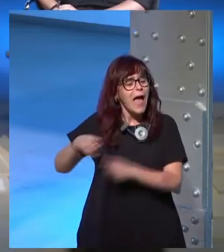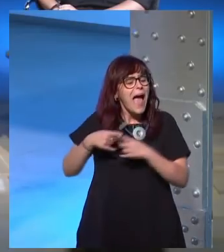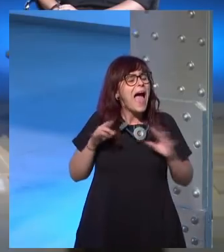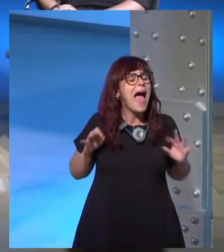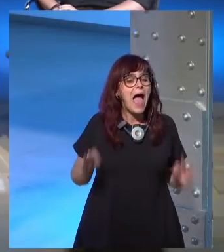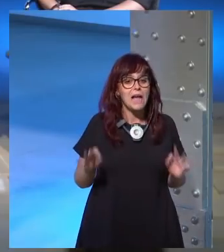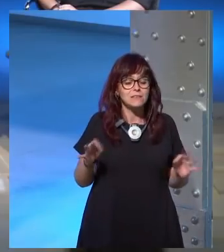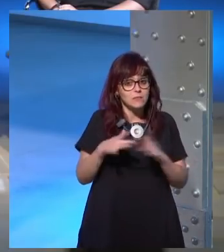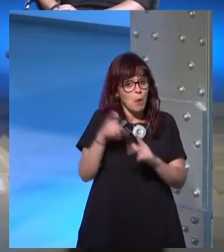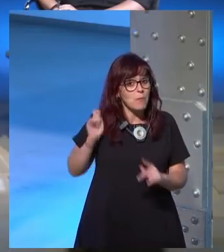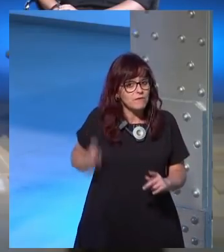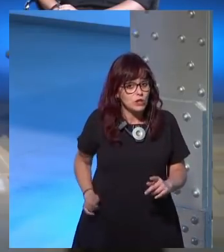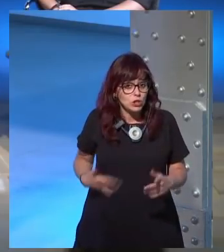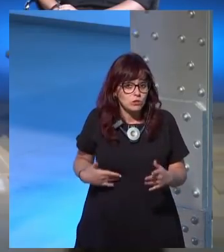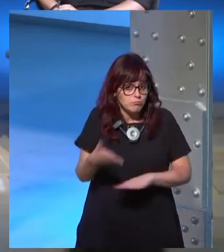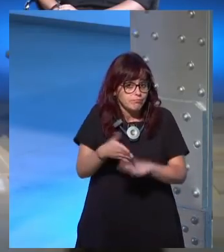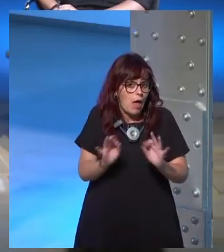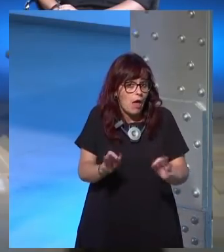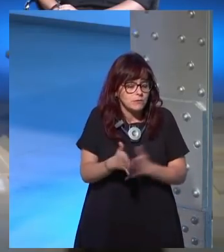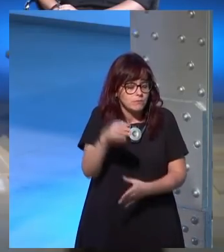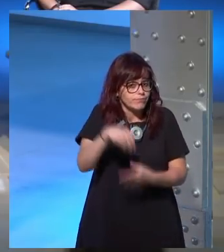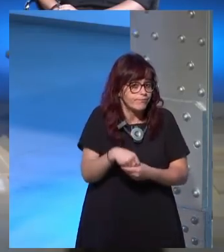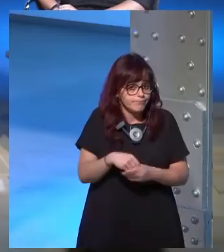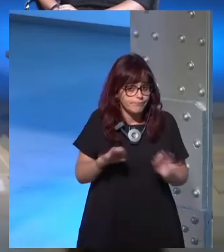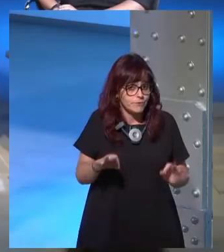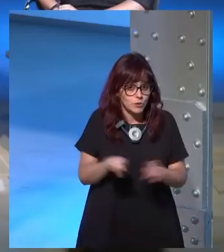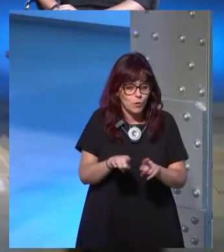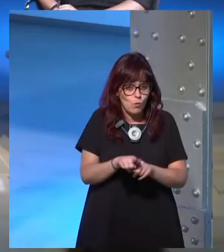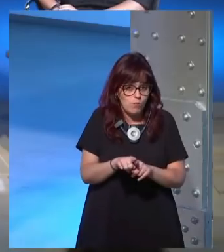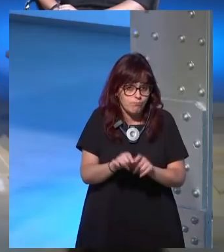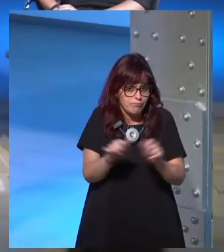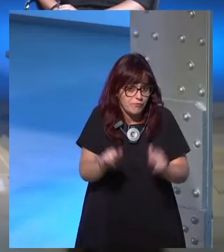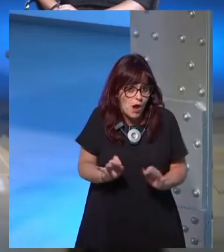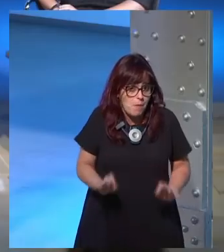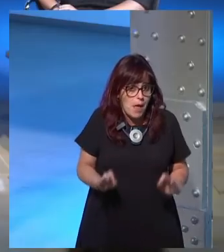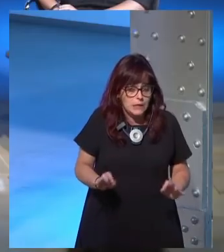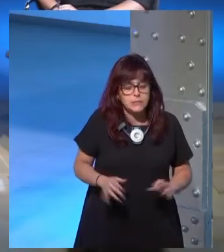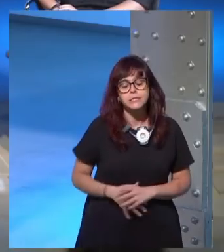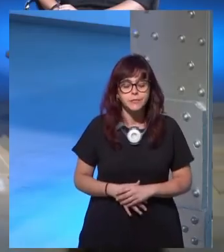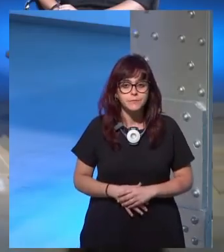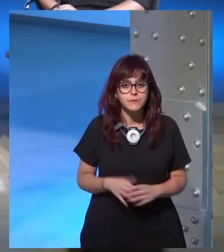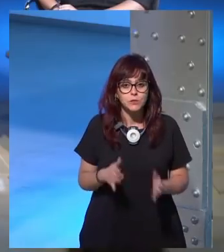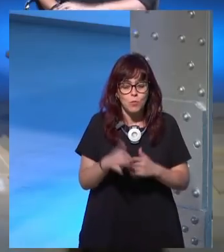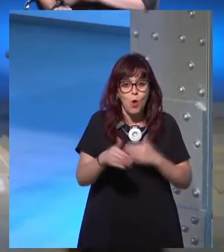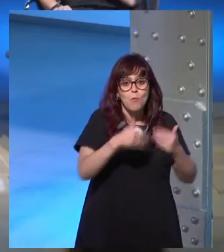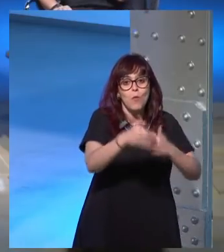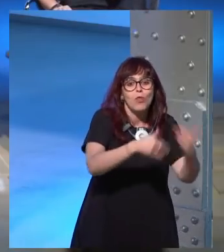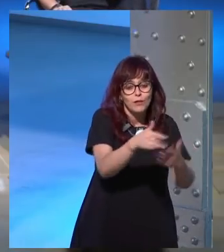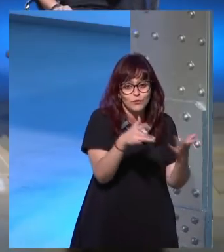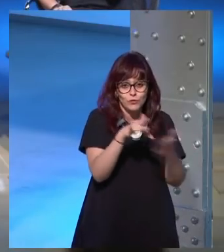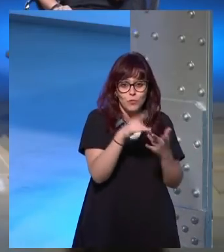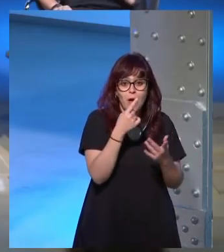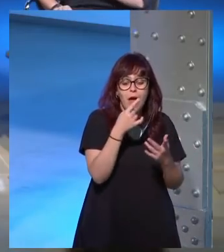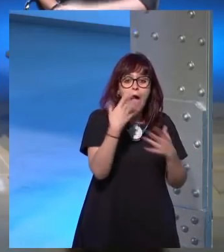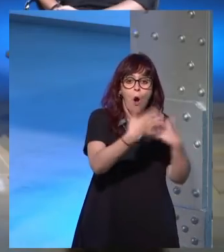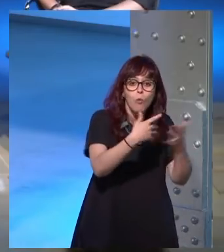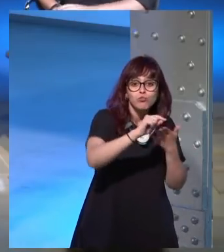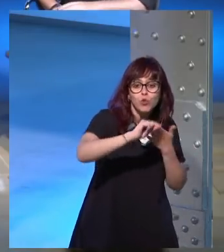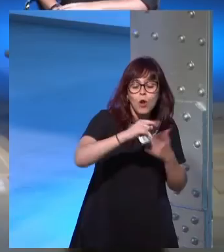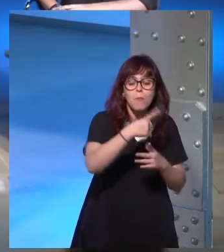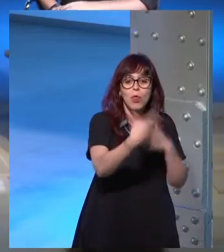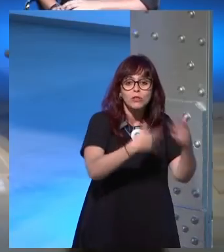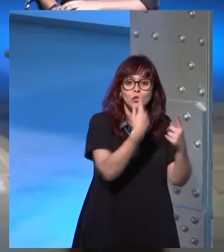That's part of the profession. That's how again, everyone's process is very different. And I think I would